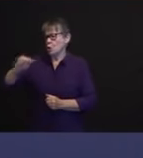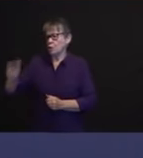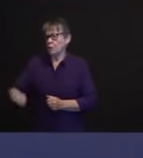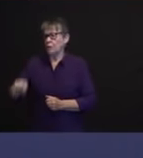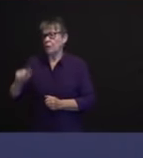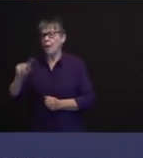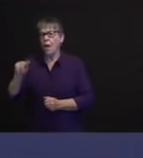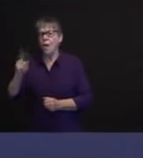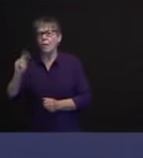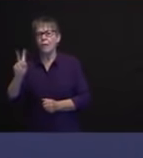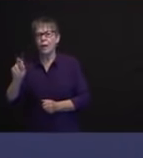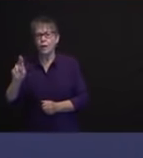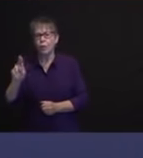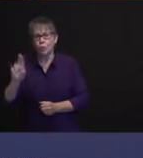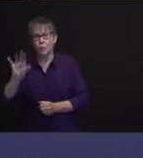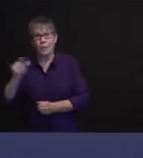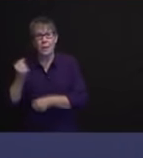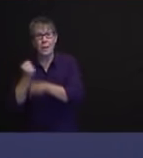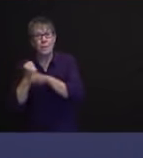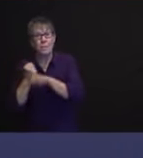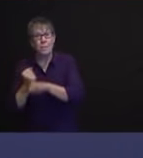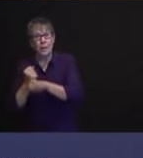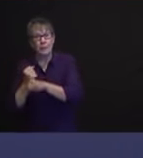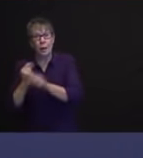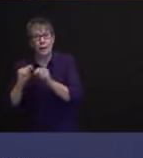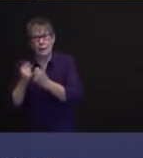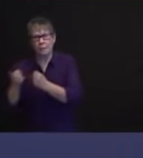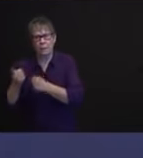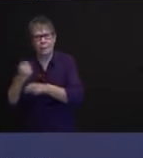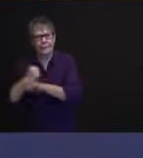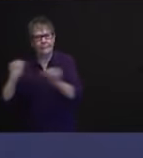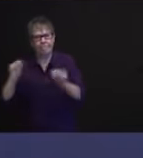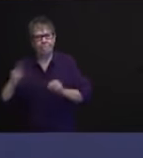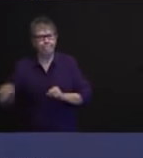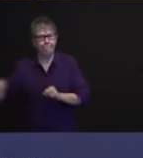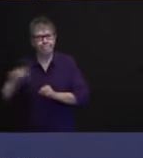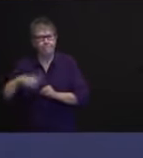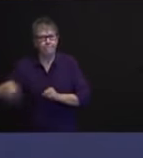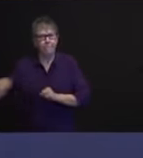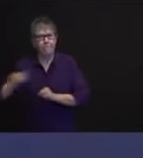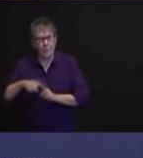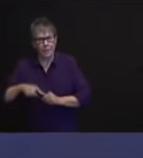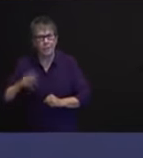league, a new MLB minor league. They will have a 2021